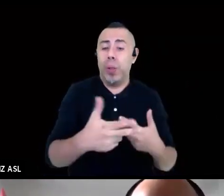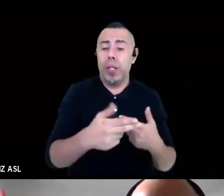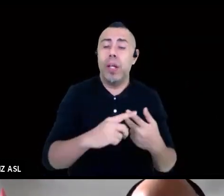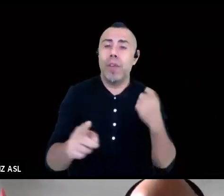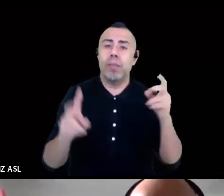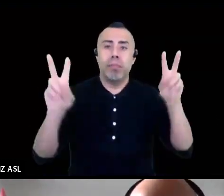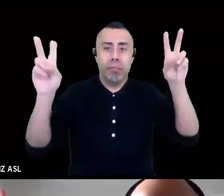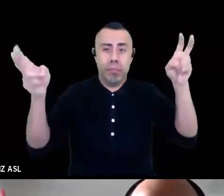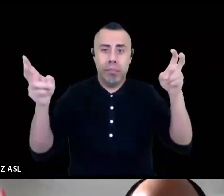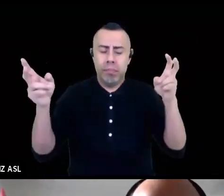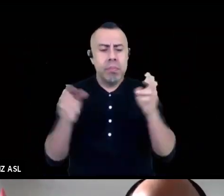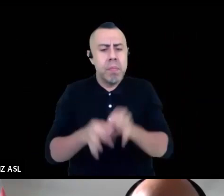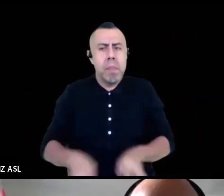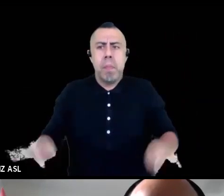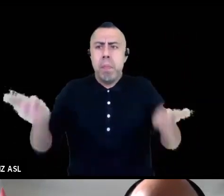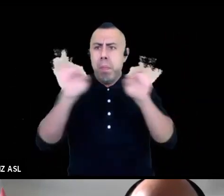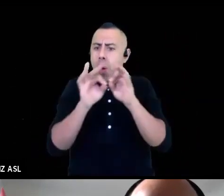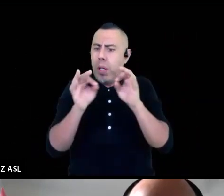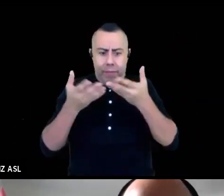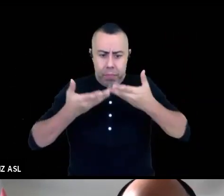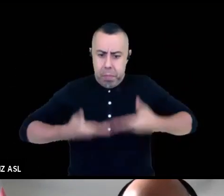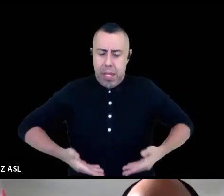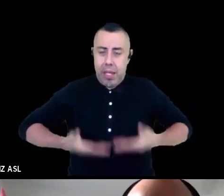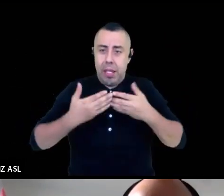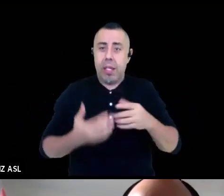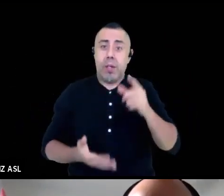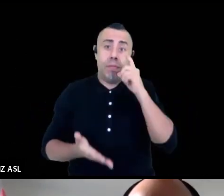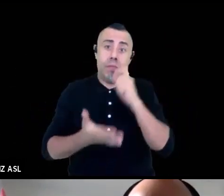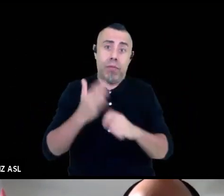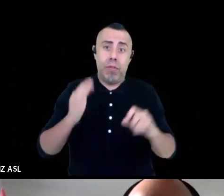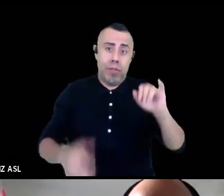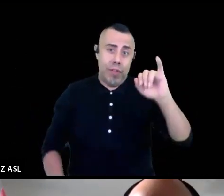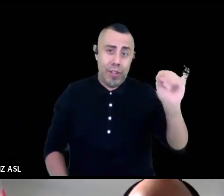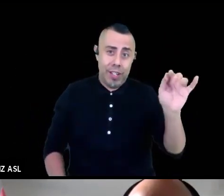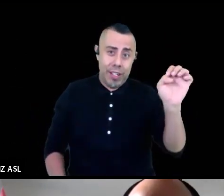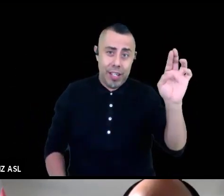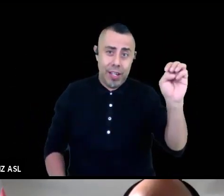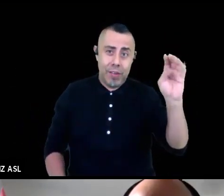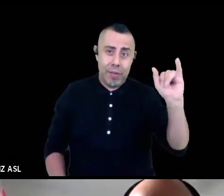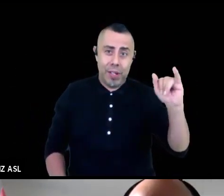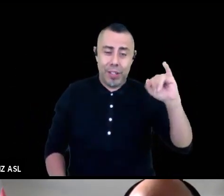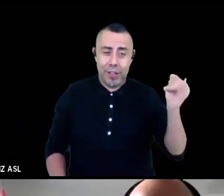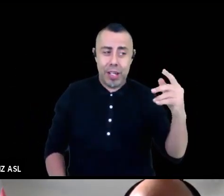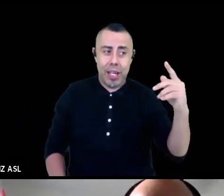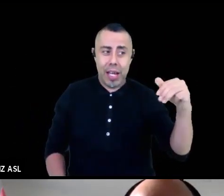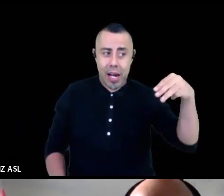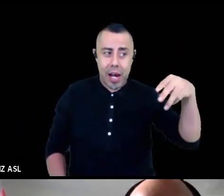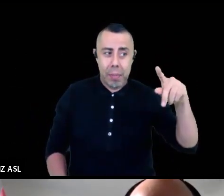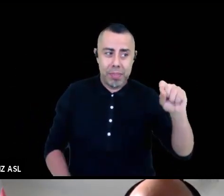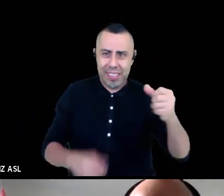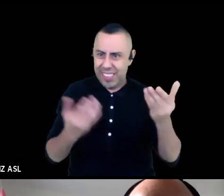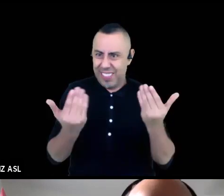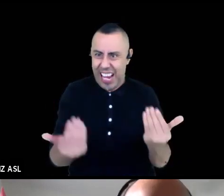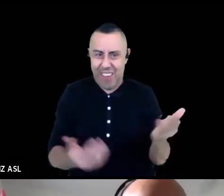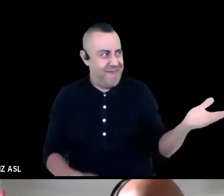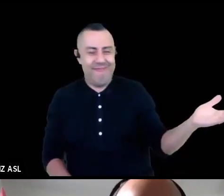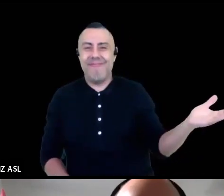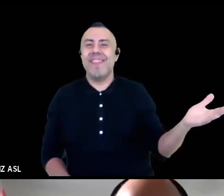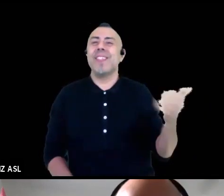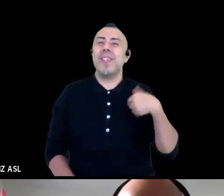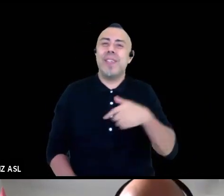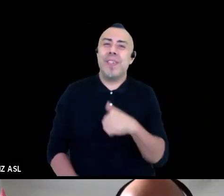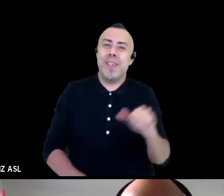Being by Jeremy J. Kamps, who's joining us right now. We've been working on this play with Spectrum Theatre